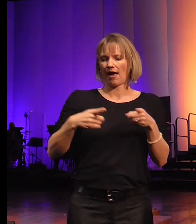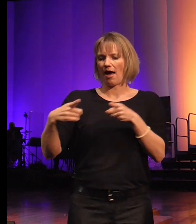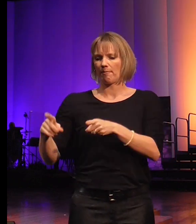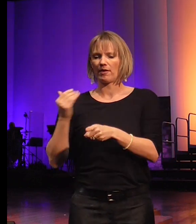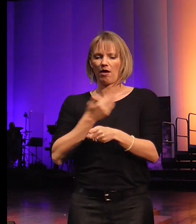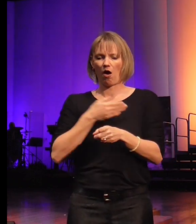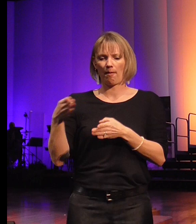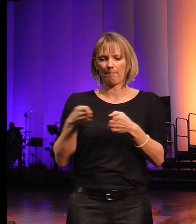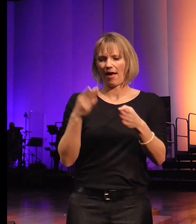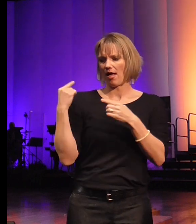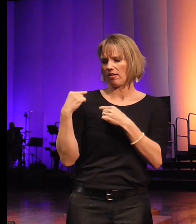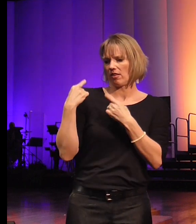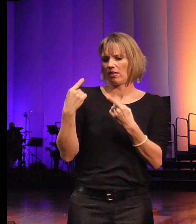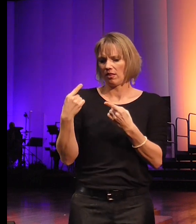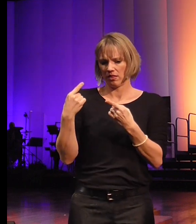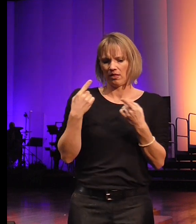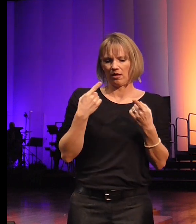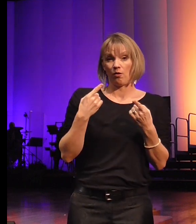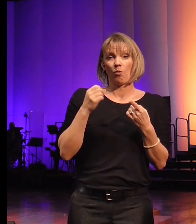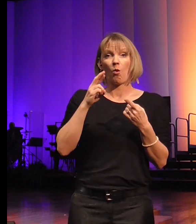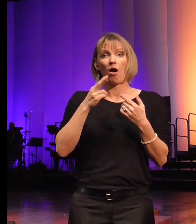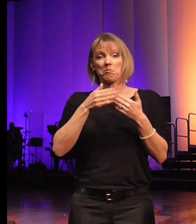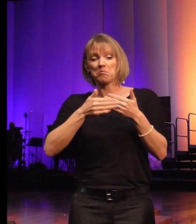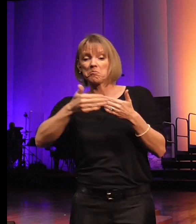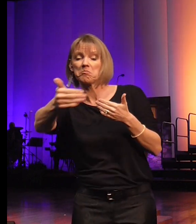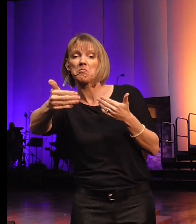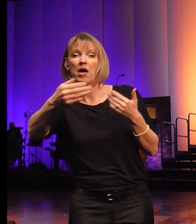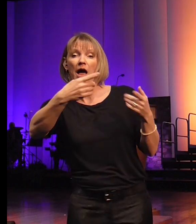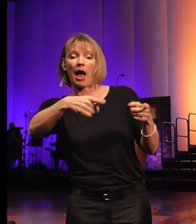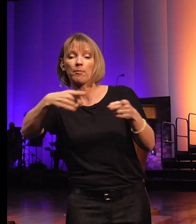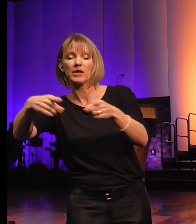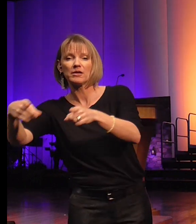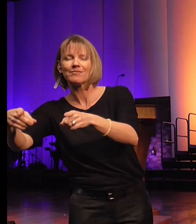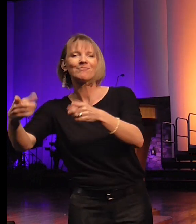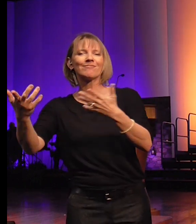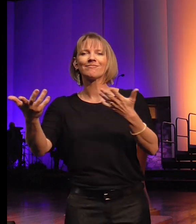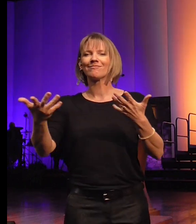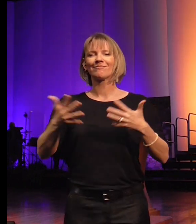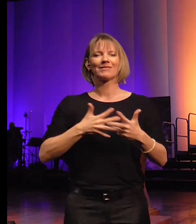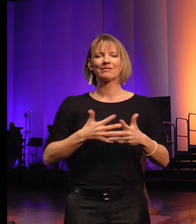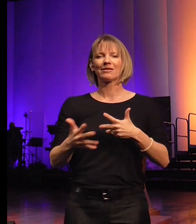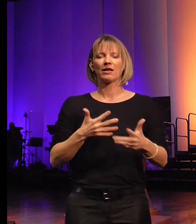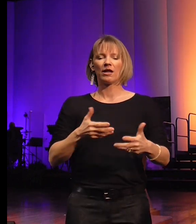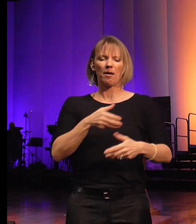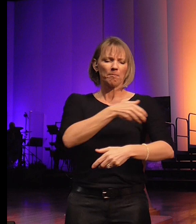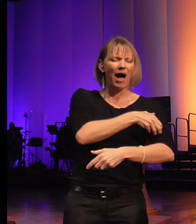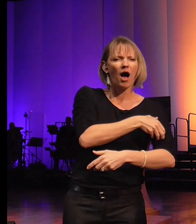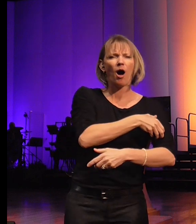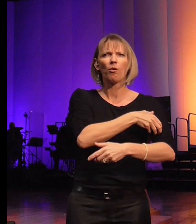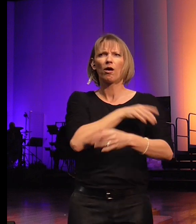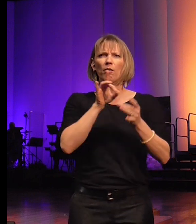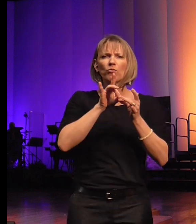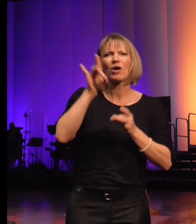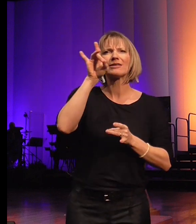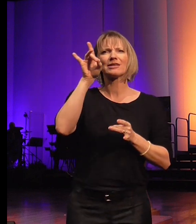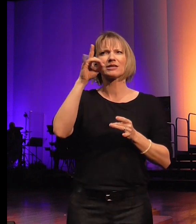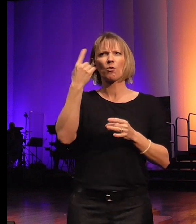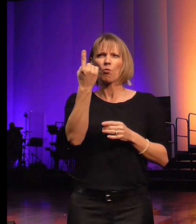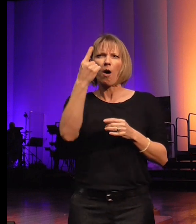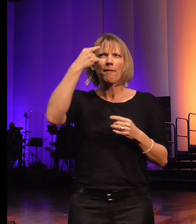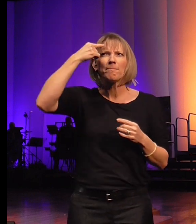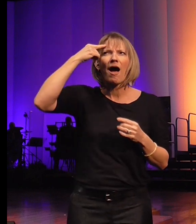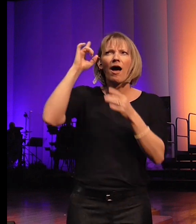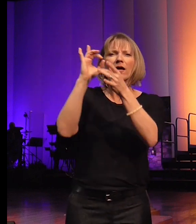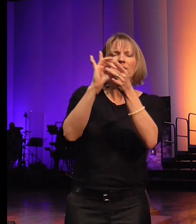path, or what will, that power, that presence, that one mind, that one heart of the